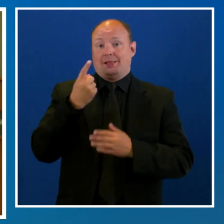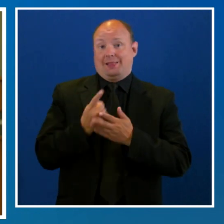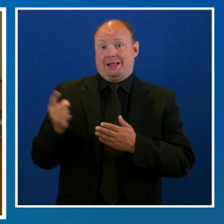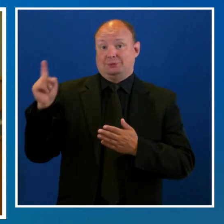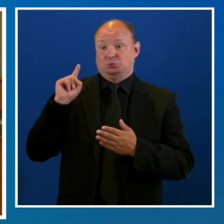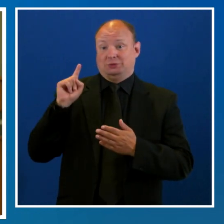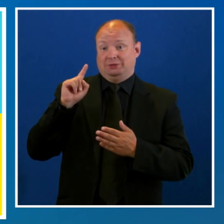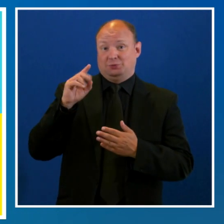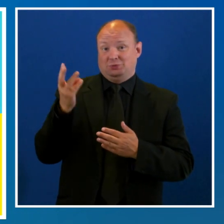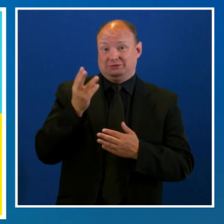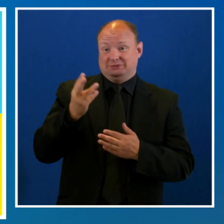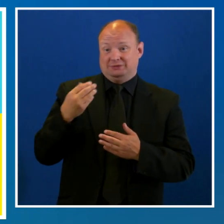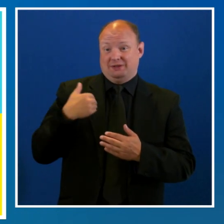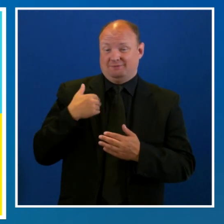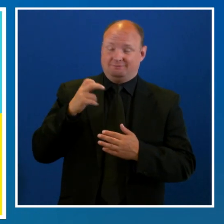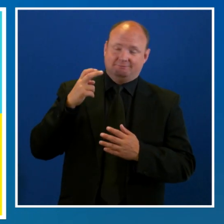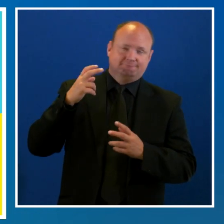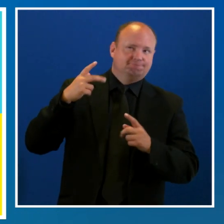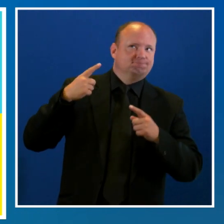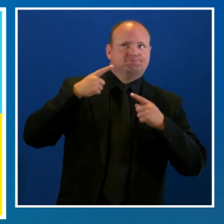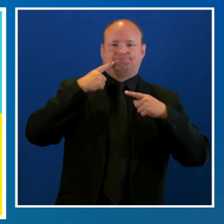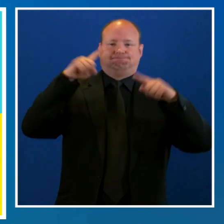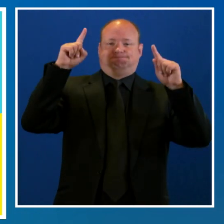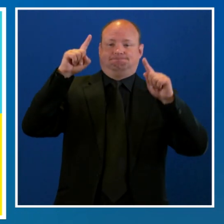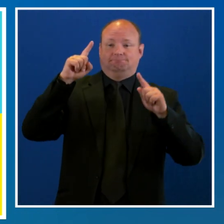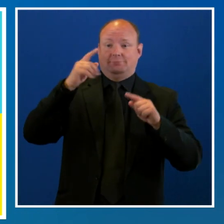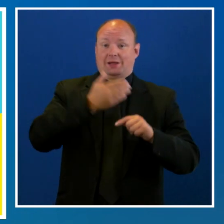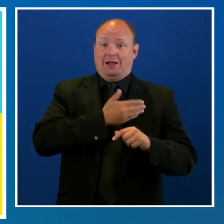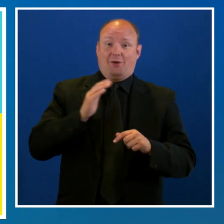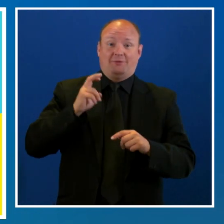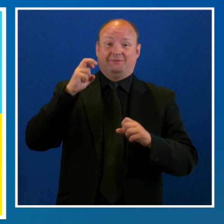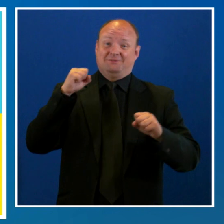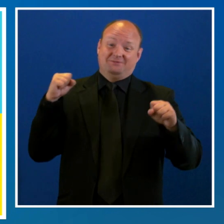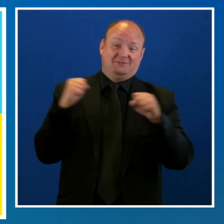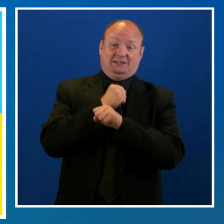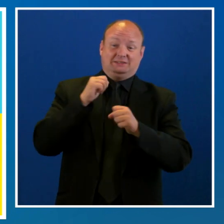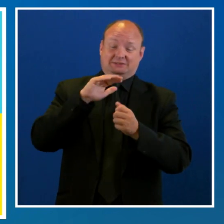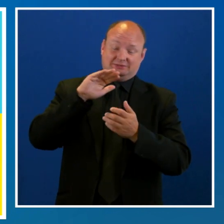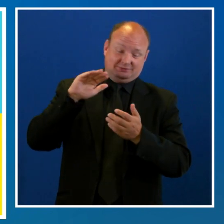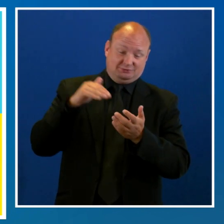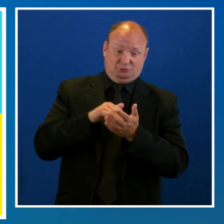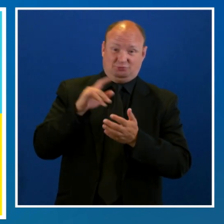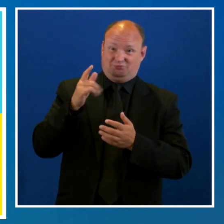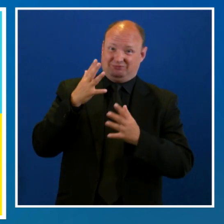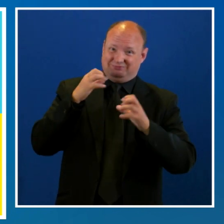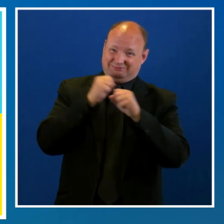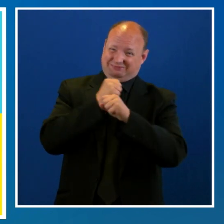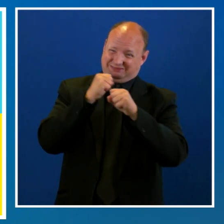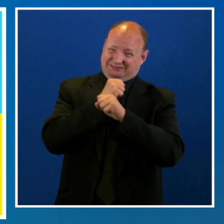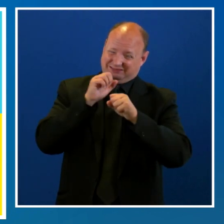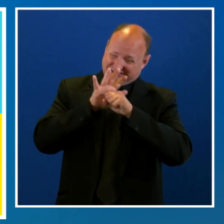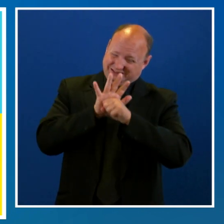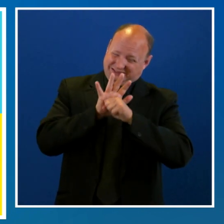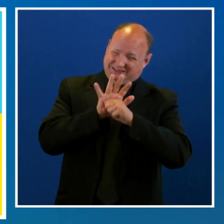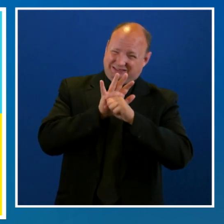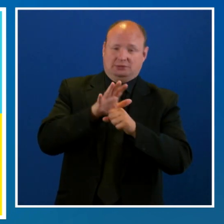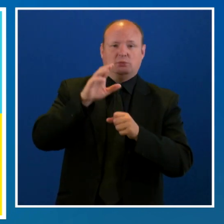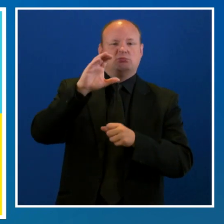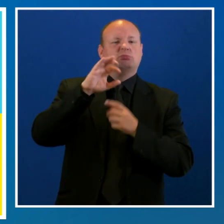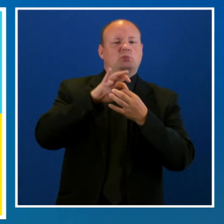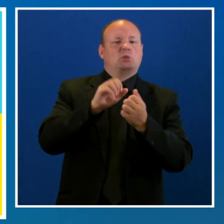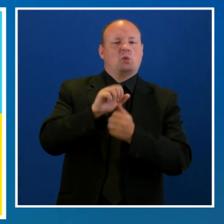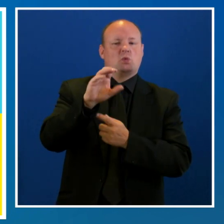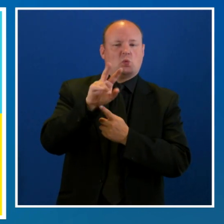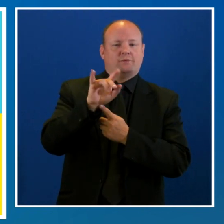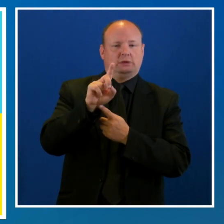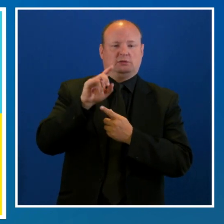major milestone in our fight against COVID-19, with 70% of residents over the age of 16